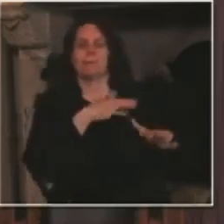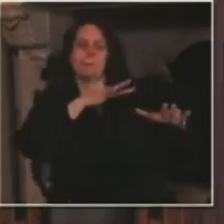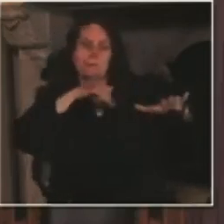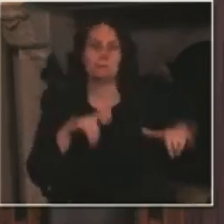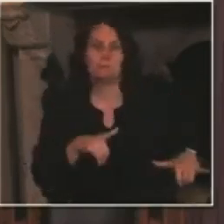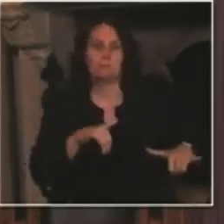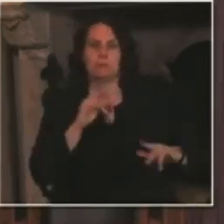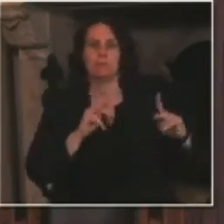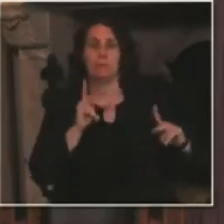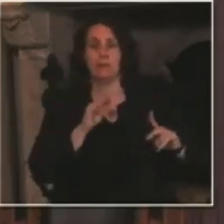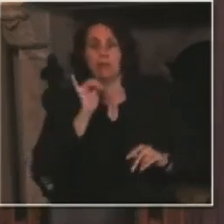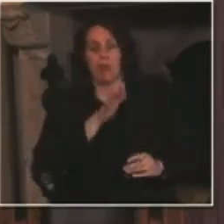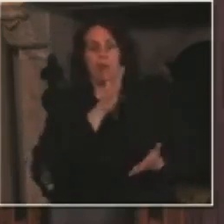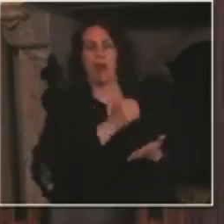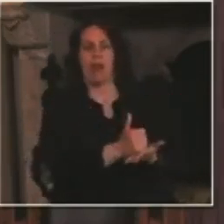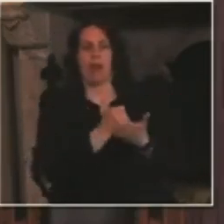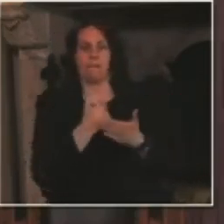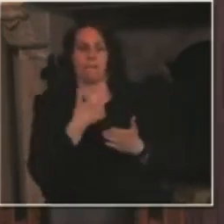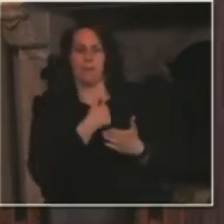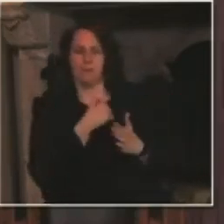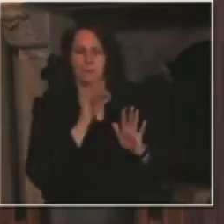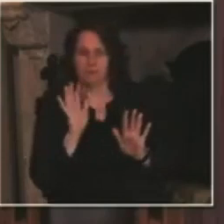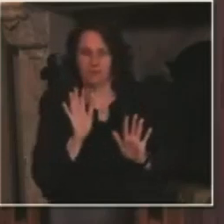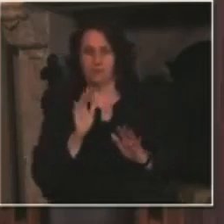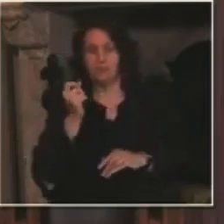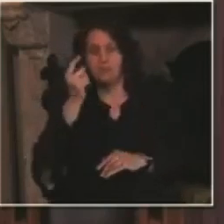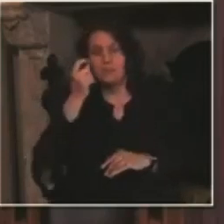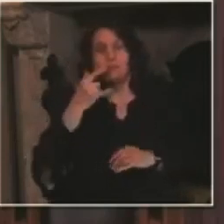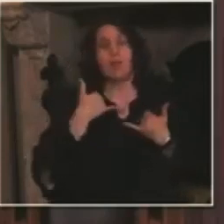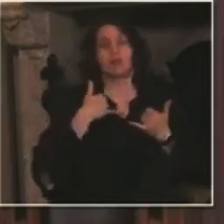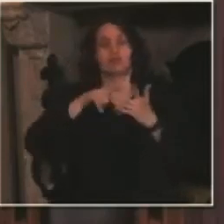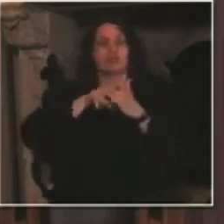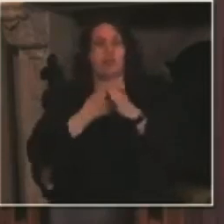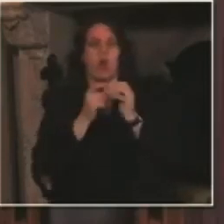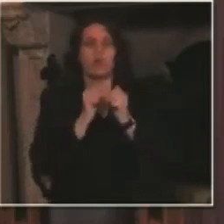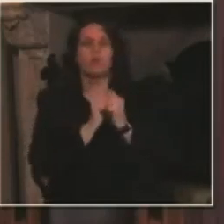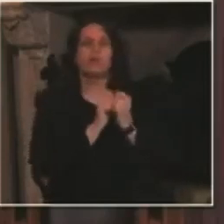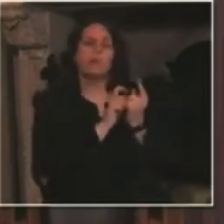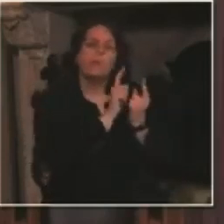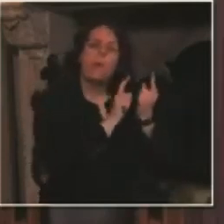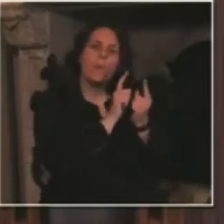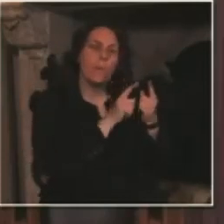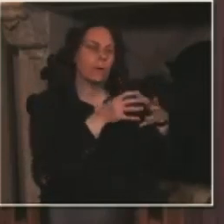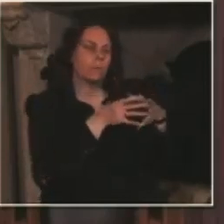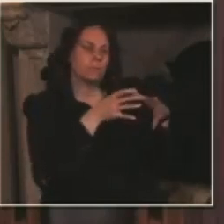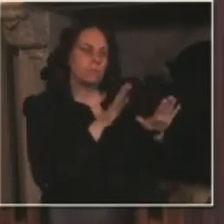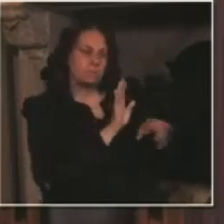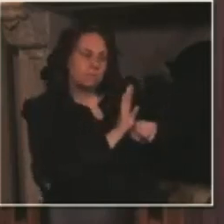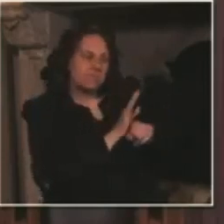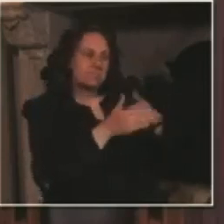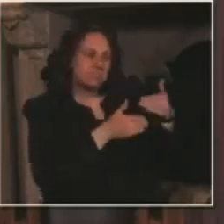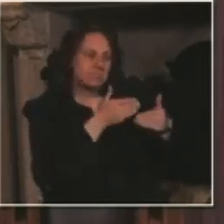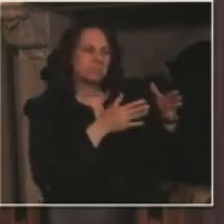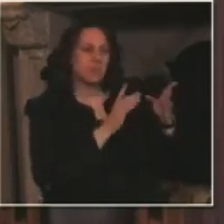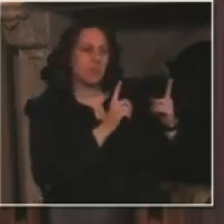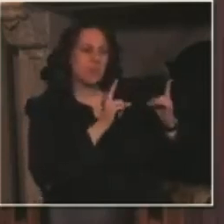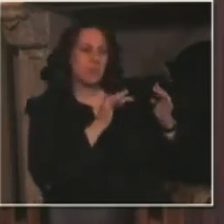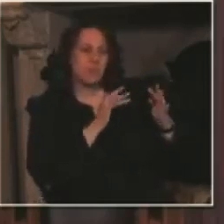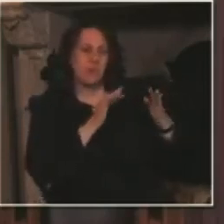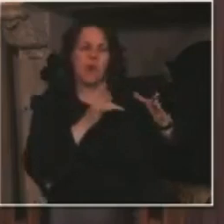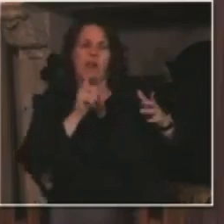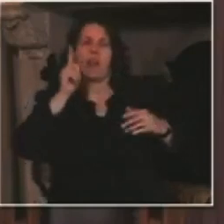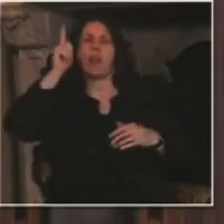the disease and the people that that person has interacted with, we can do that individually. Then we'll be in a better place. But, you